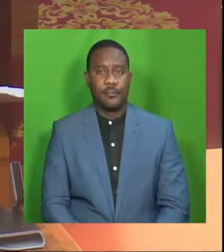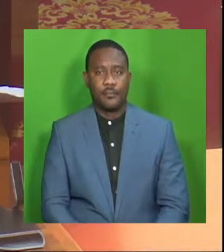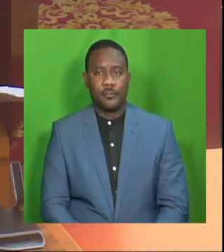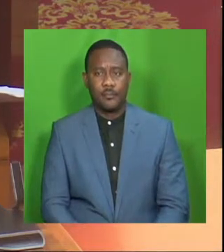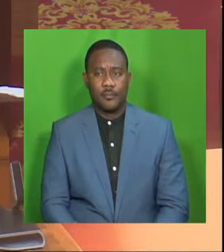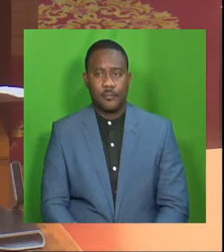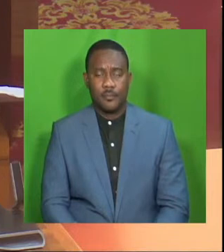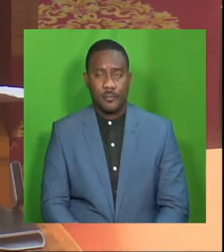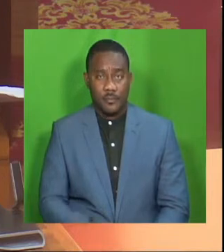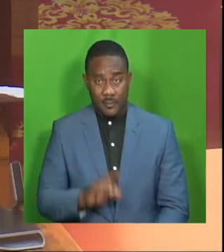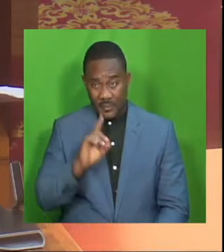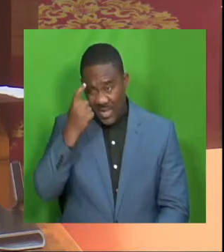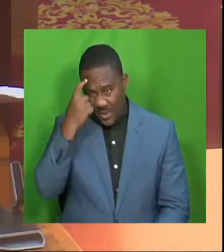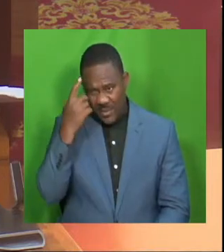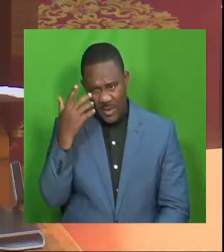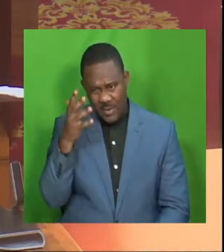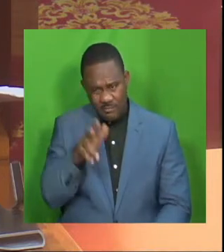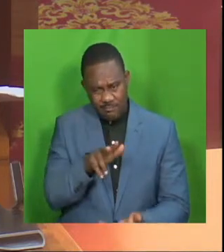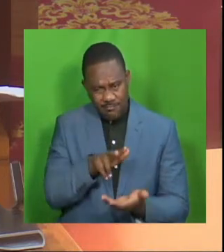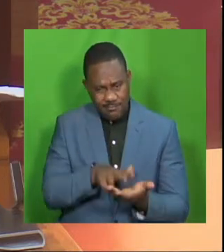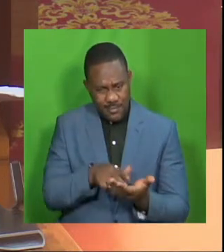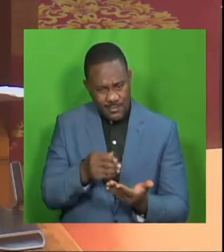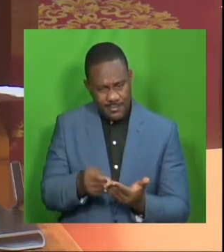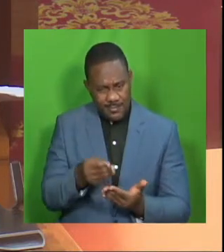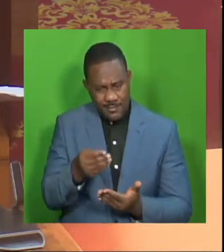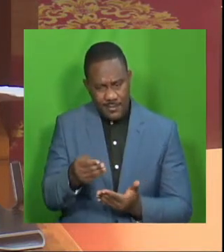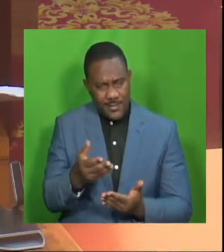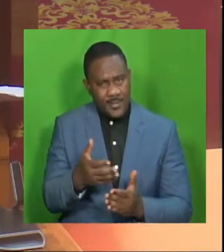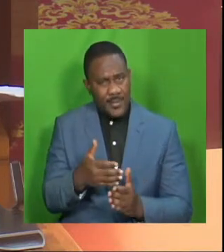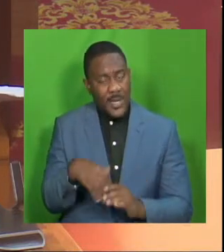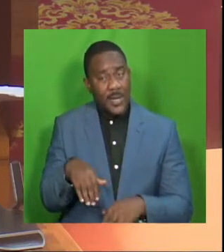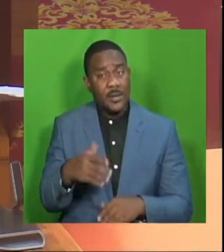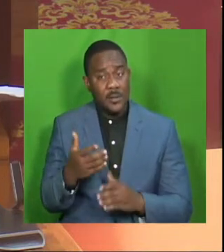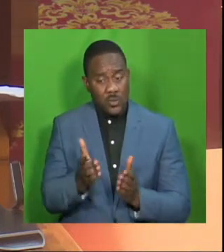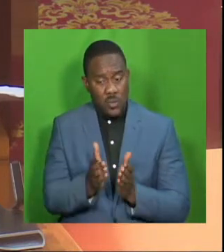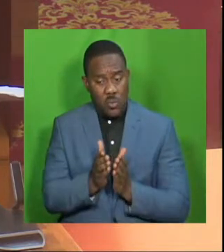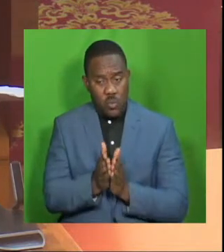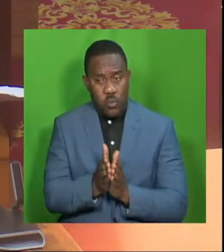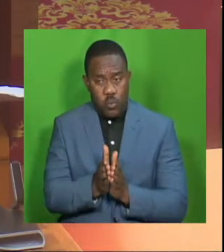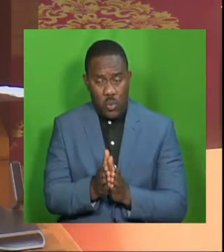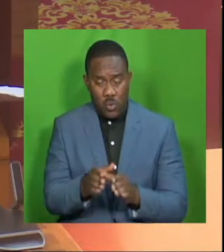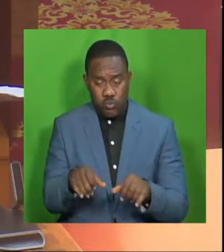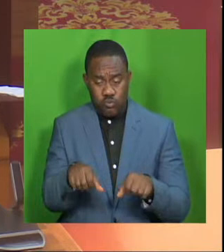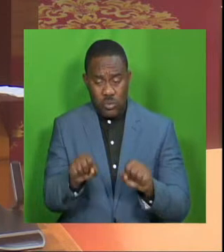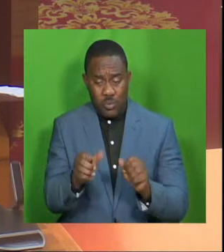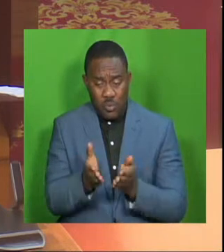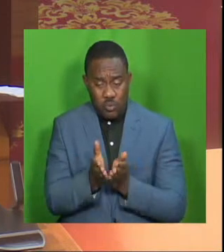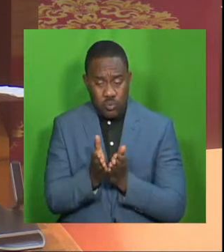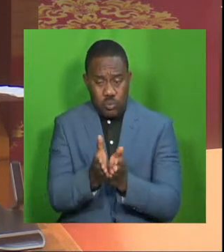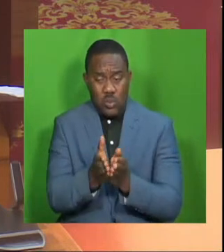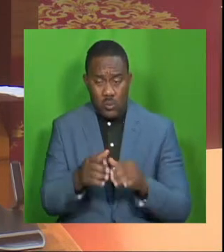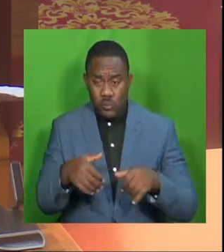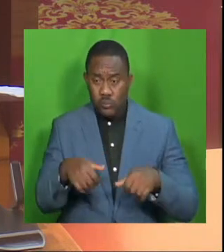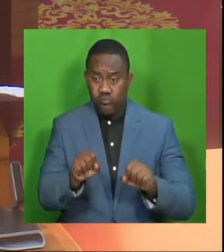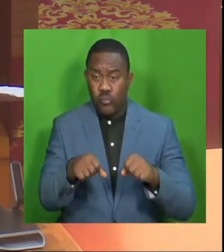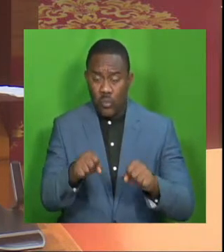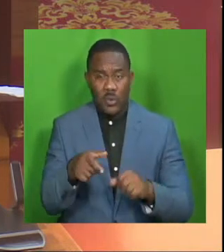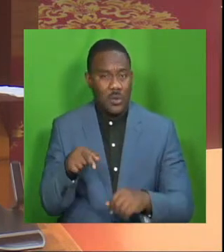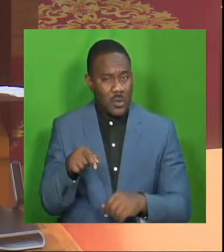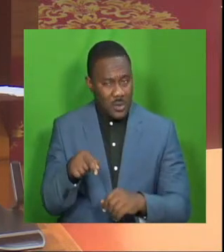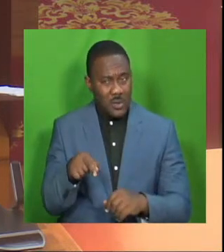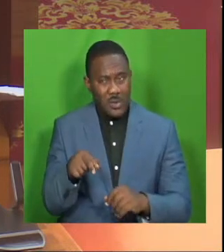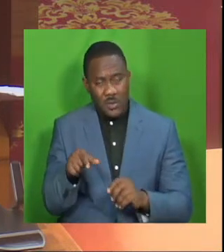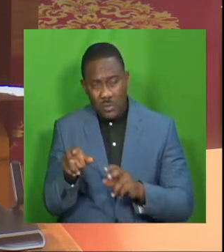Cabinet approval granted for the purchase of patrol boats and a research vessel to strengthen visibility at